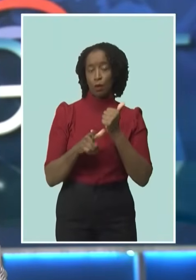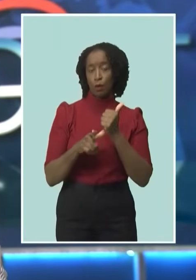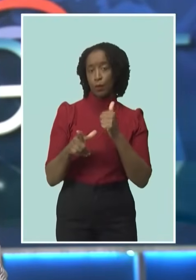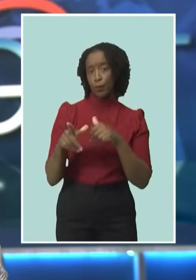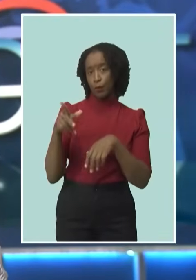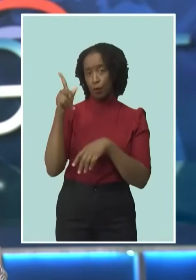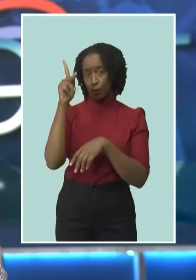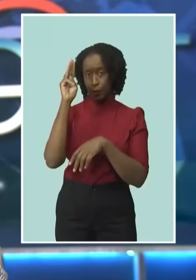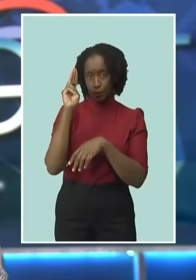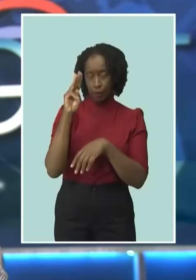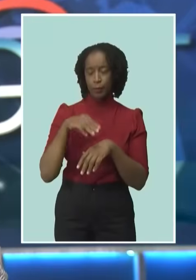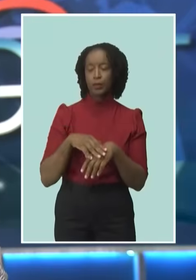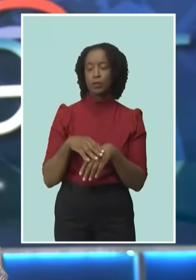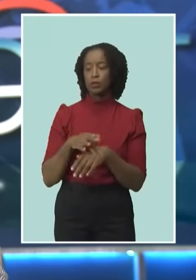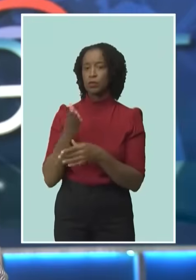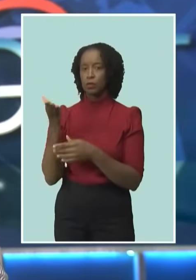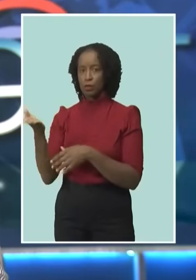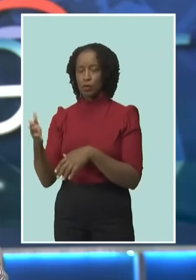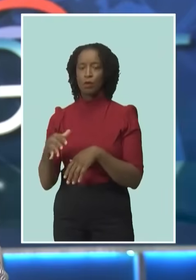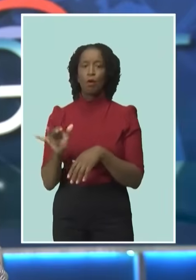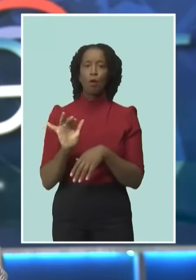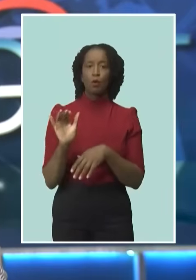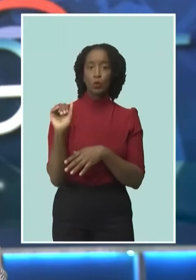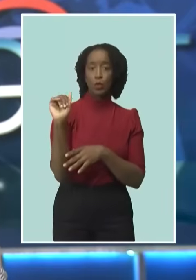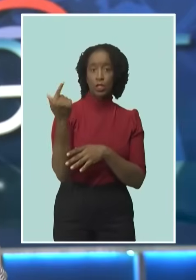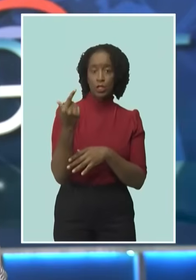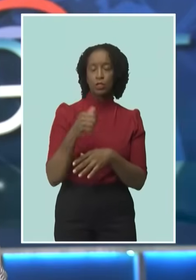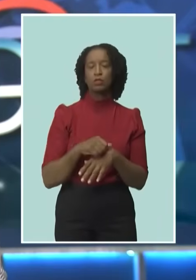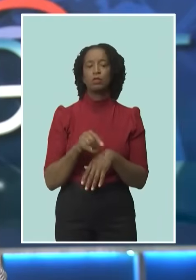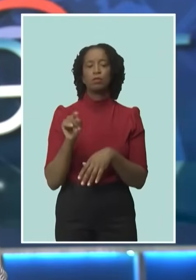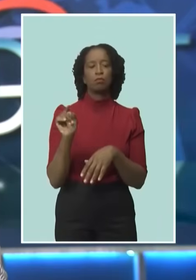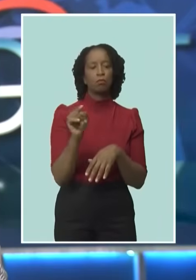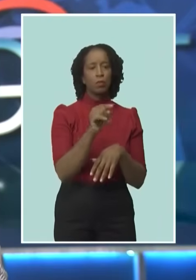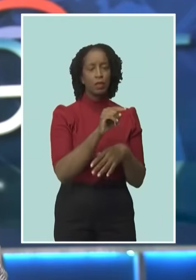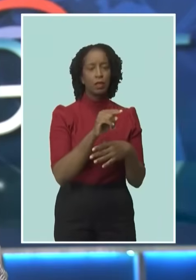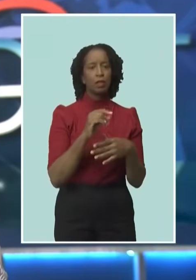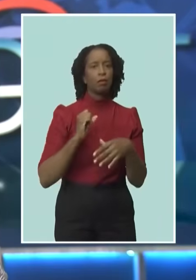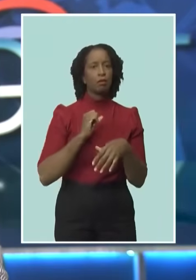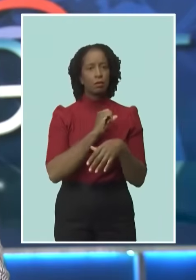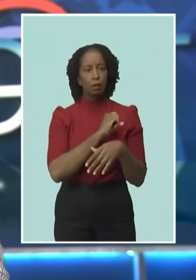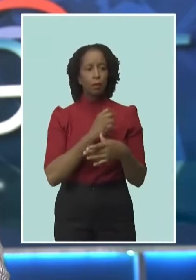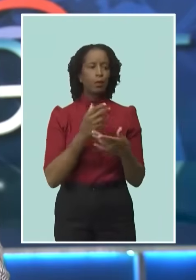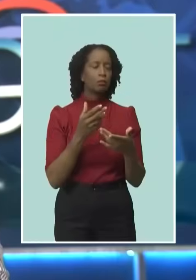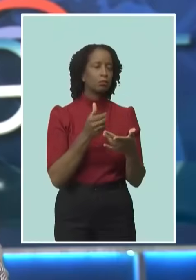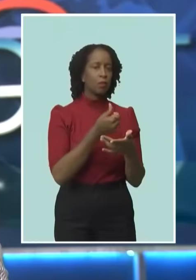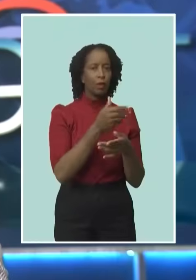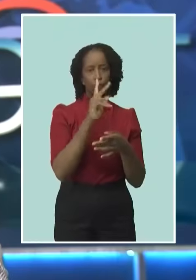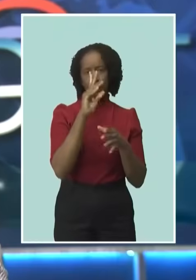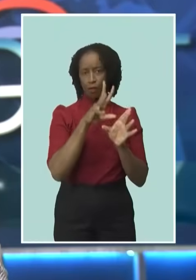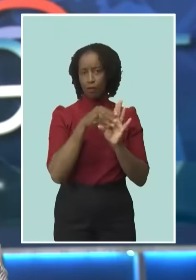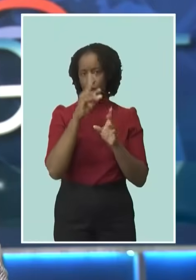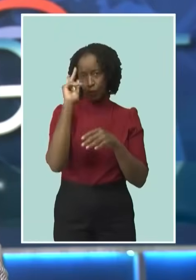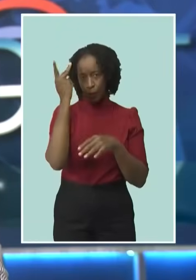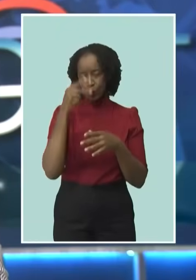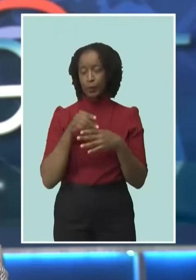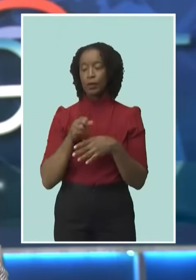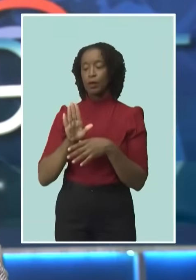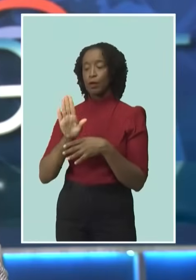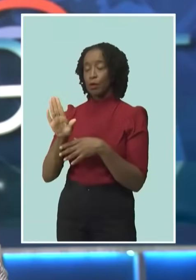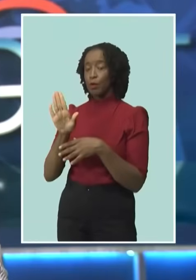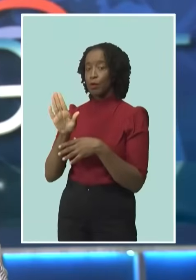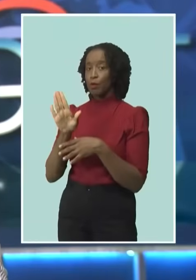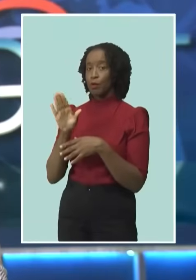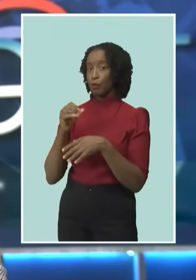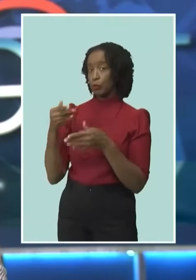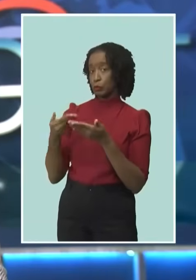Dale Marshall, other cabinet members, and the new senator's mother and brother. Senator Trim is filling the vacancy left